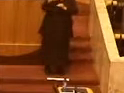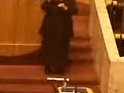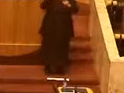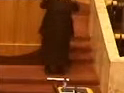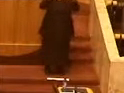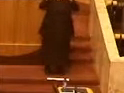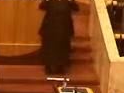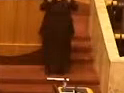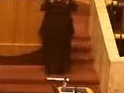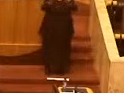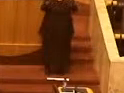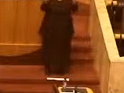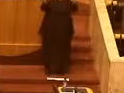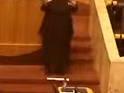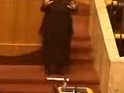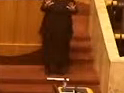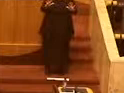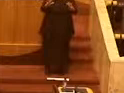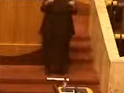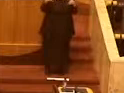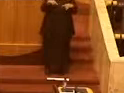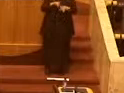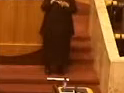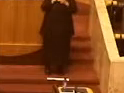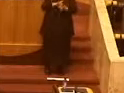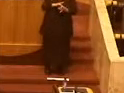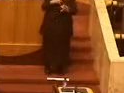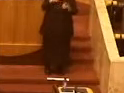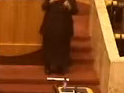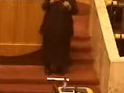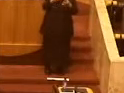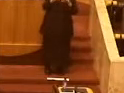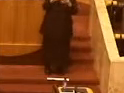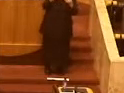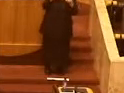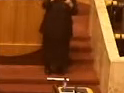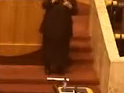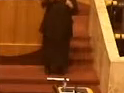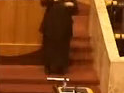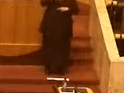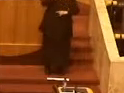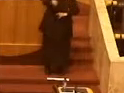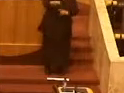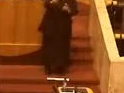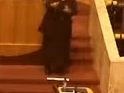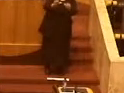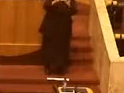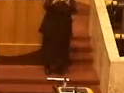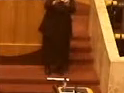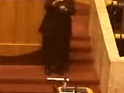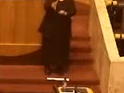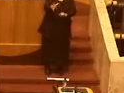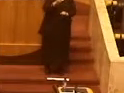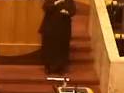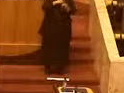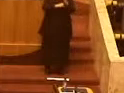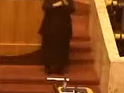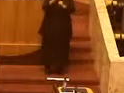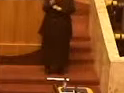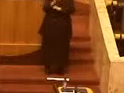utlwile bagaetso, and we are committed doing exactly what we should do as an